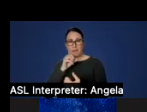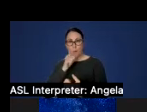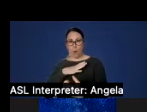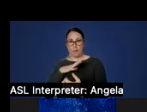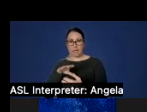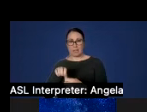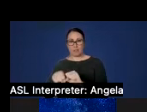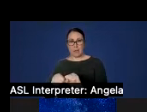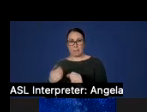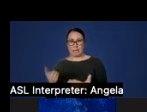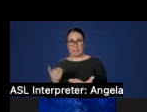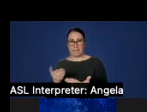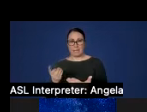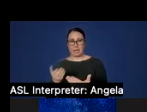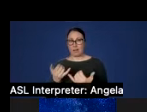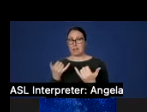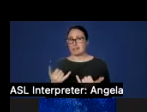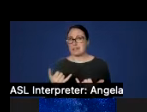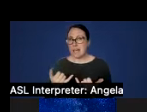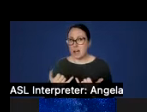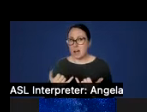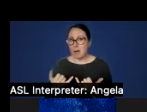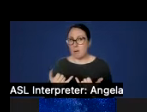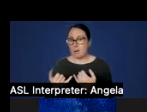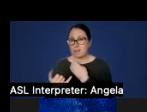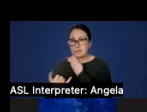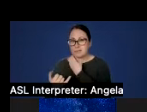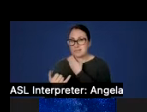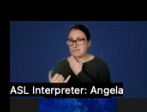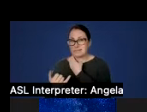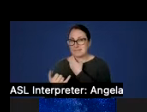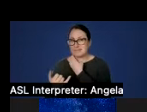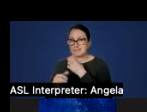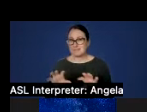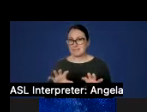here, it's now a Have matter mercy for in your the email. federal government.